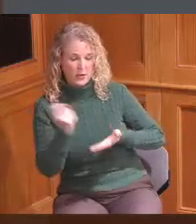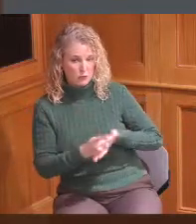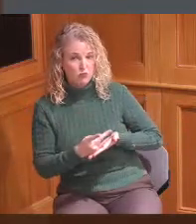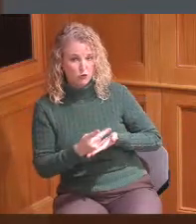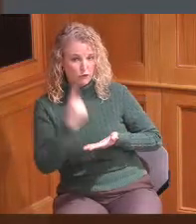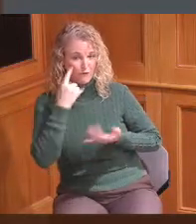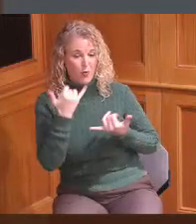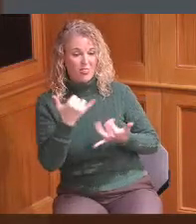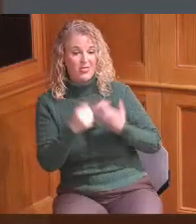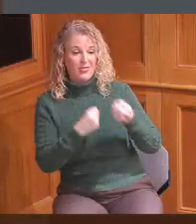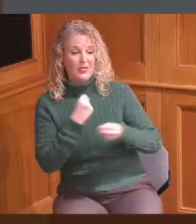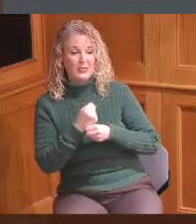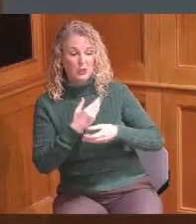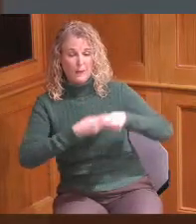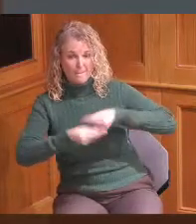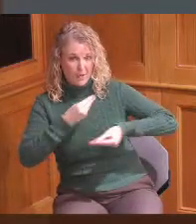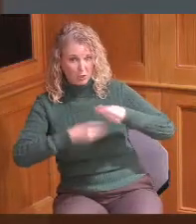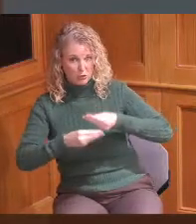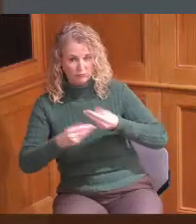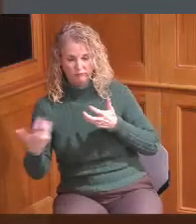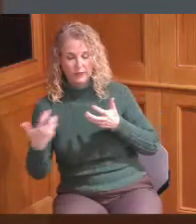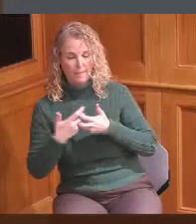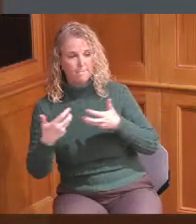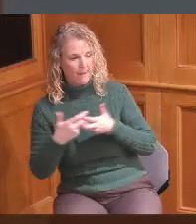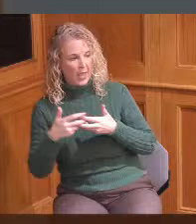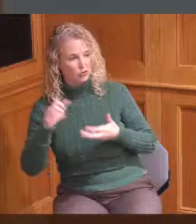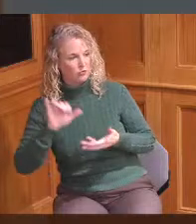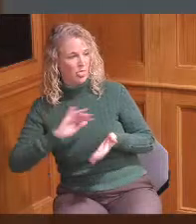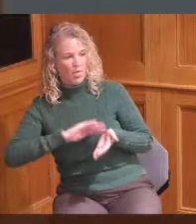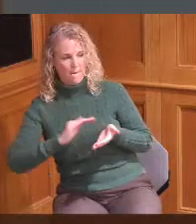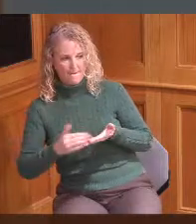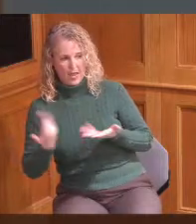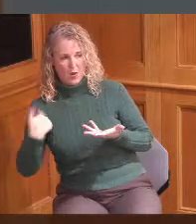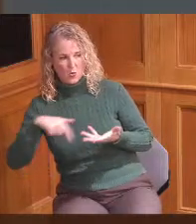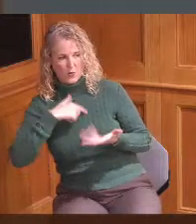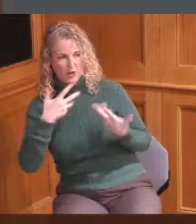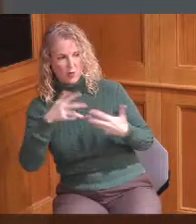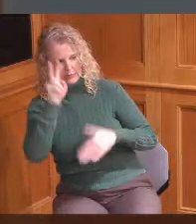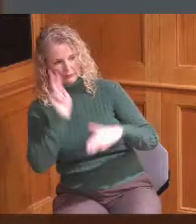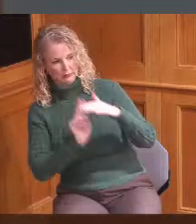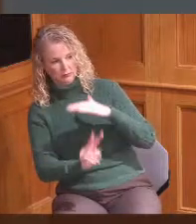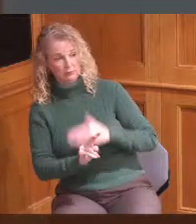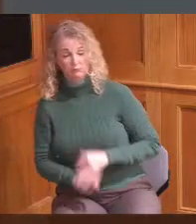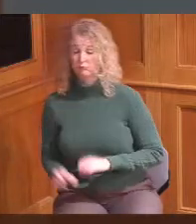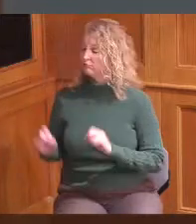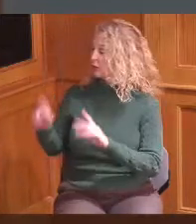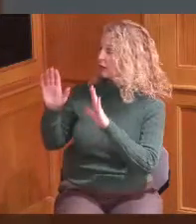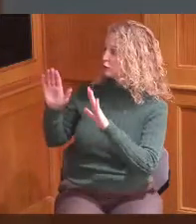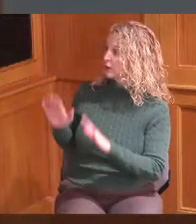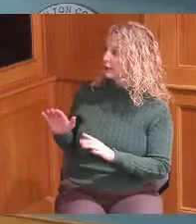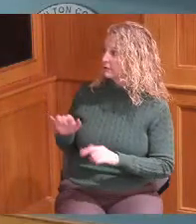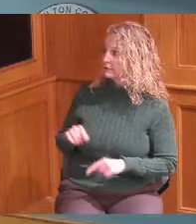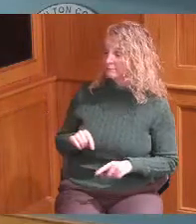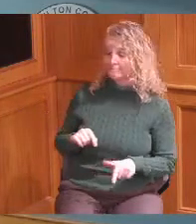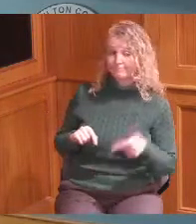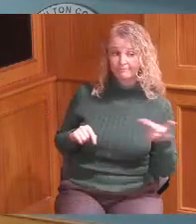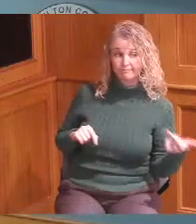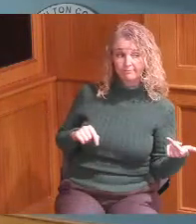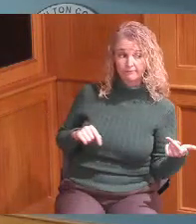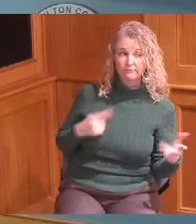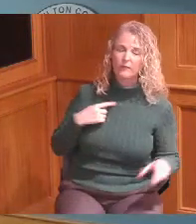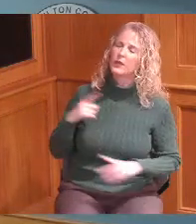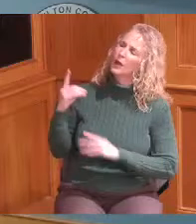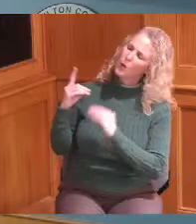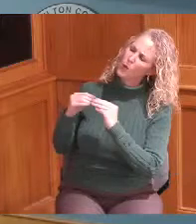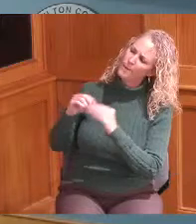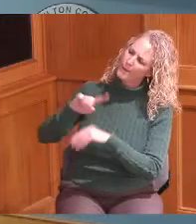overall budget process, and this is consistent with those dollar items that we forecasted. Okay, great, thank you. Commissioner Summer Dumas? One additional